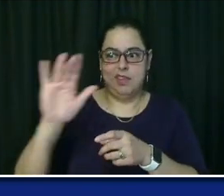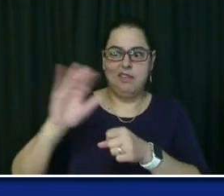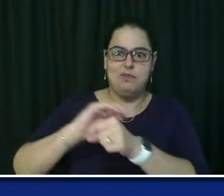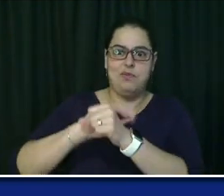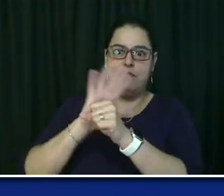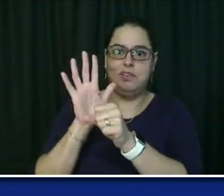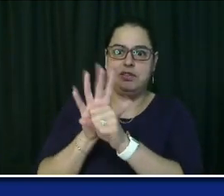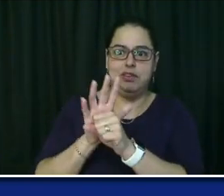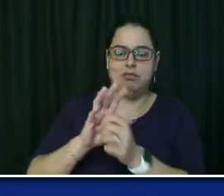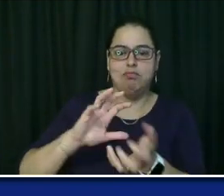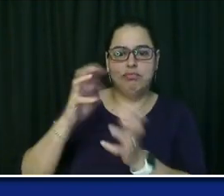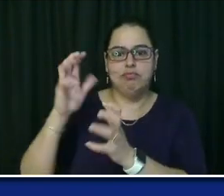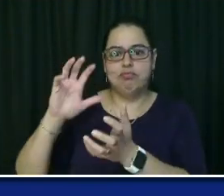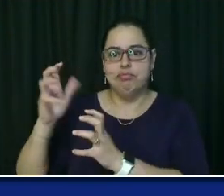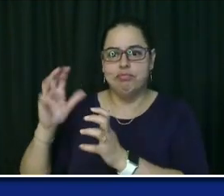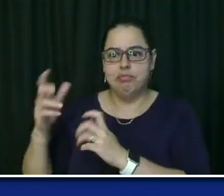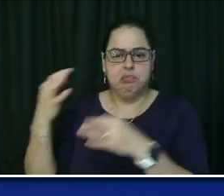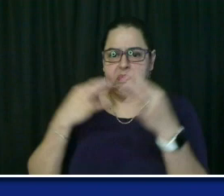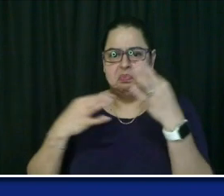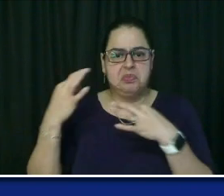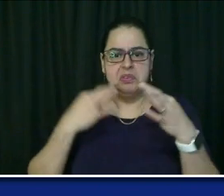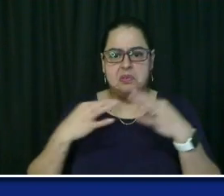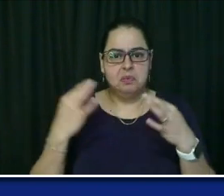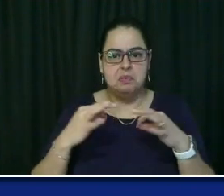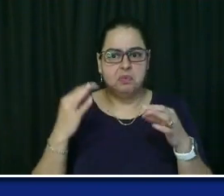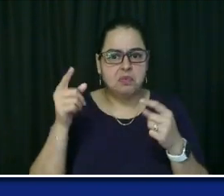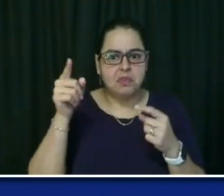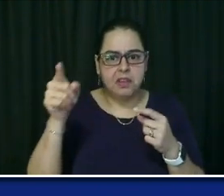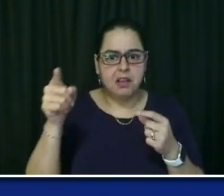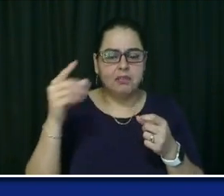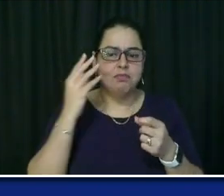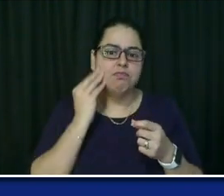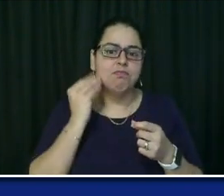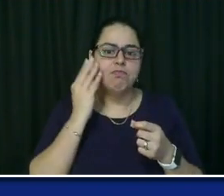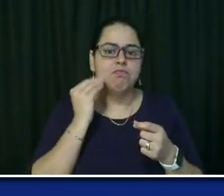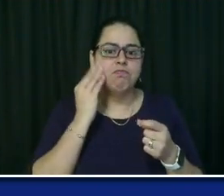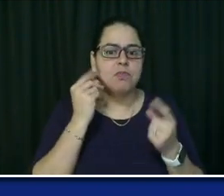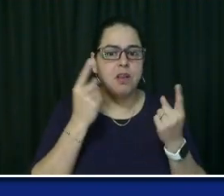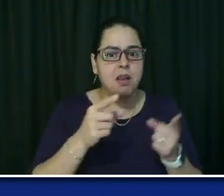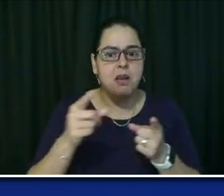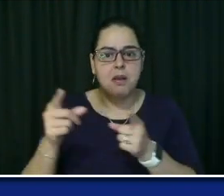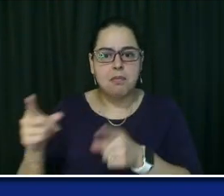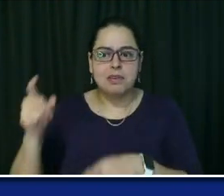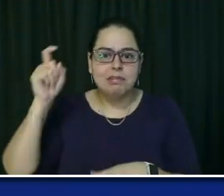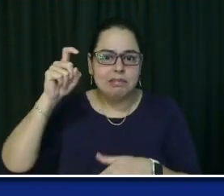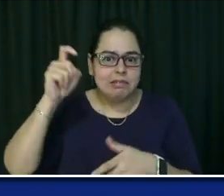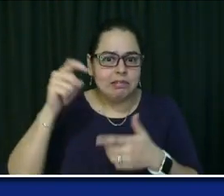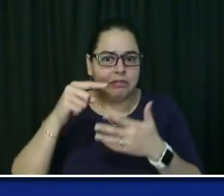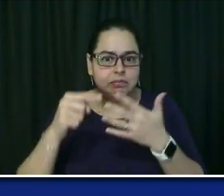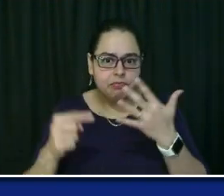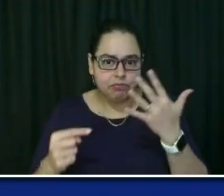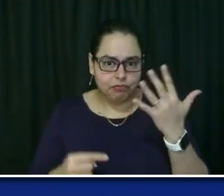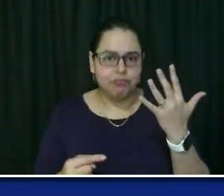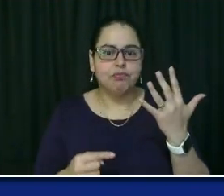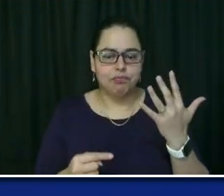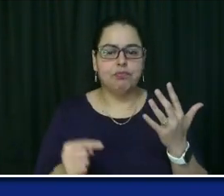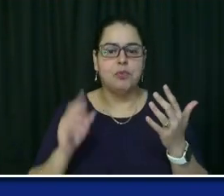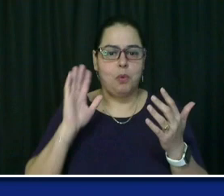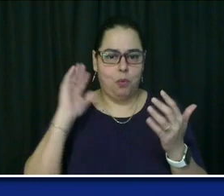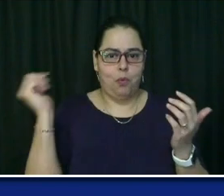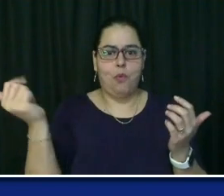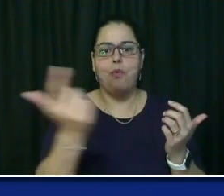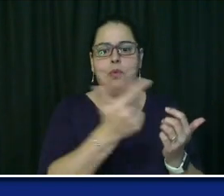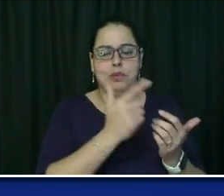to the occasion. And I must say, all of the local communities have been under the same stress the county's been under. And we try to be a good partner to